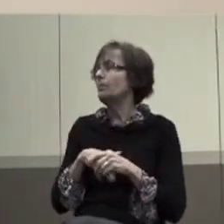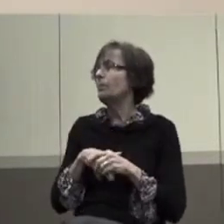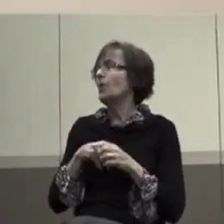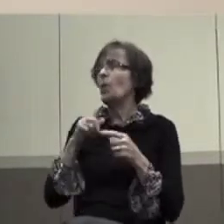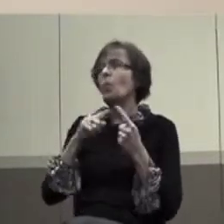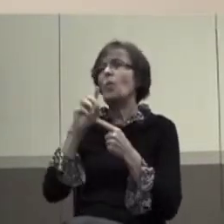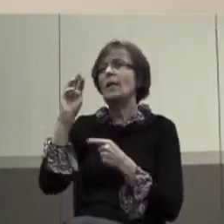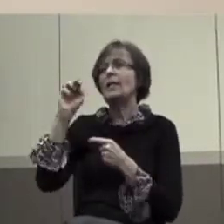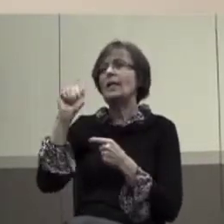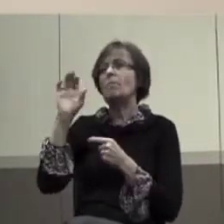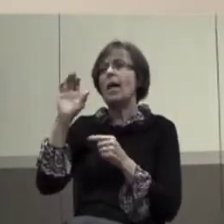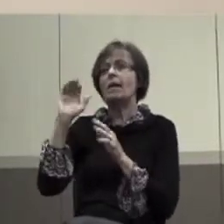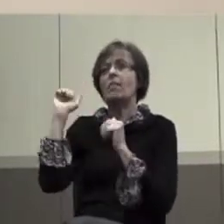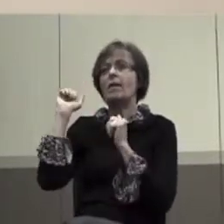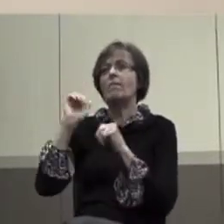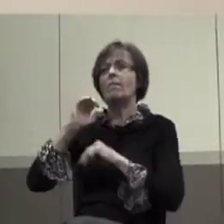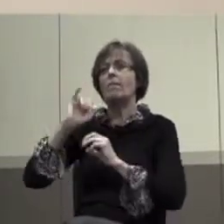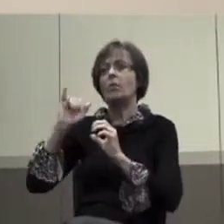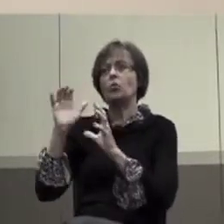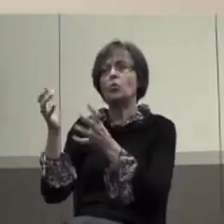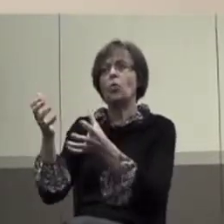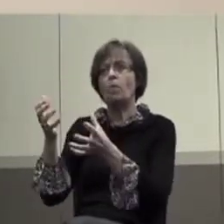When did Mac leave the group?